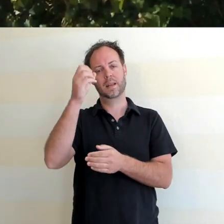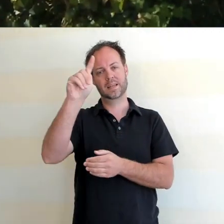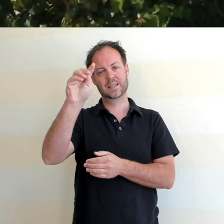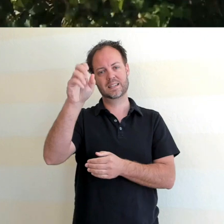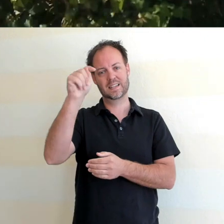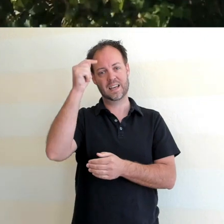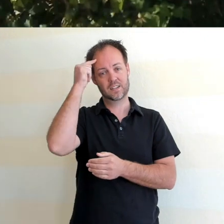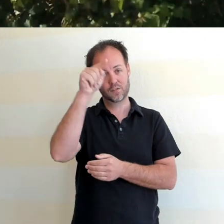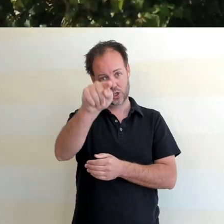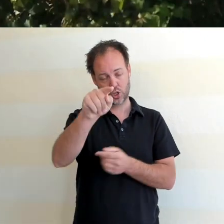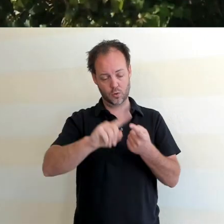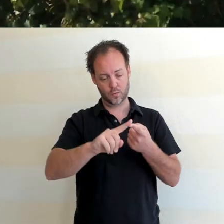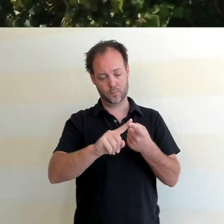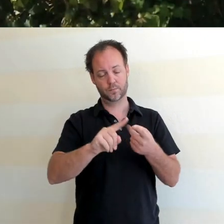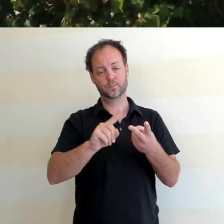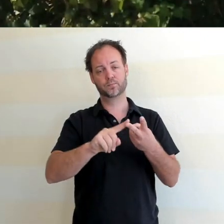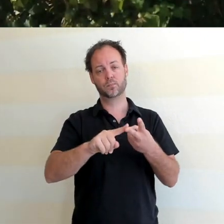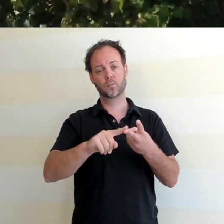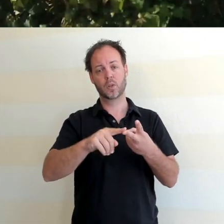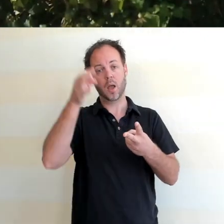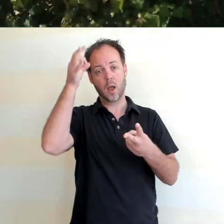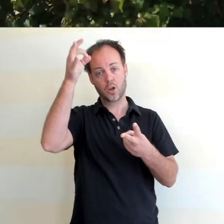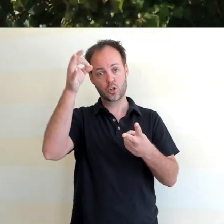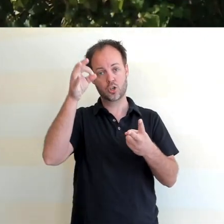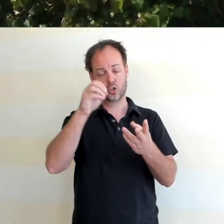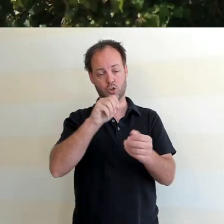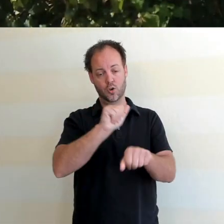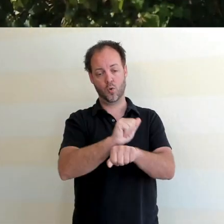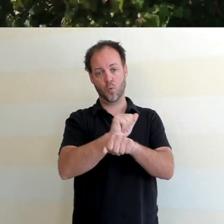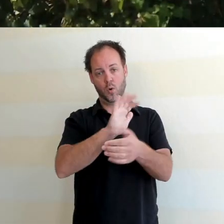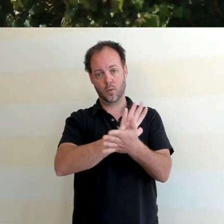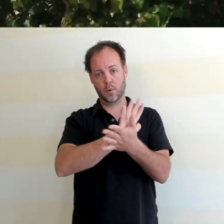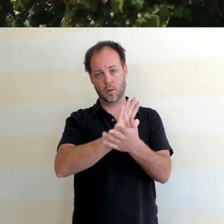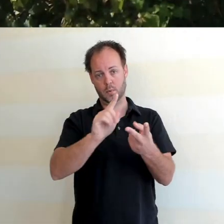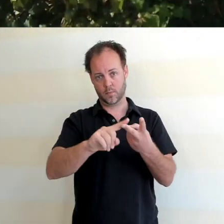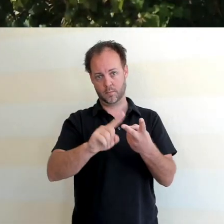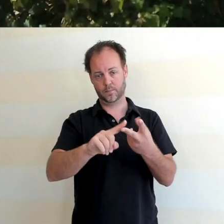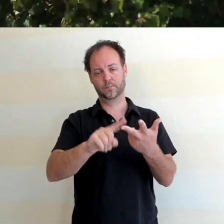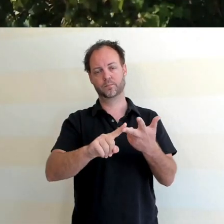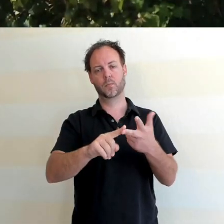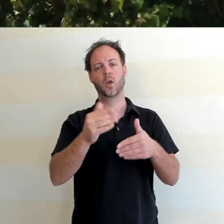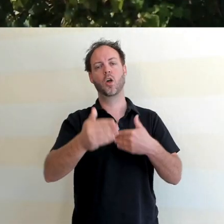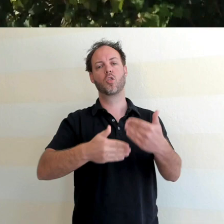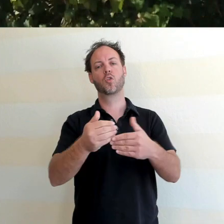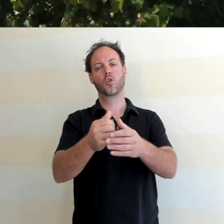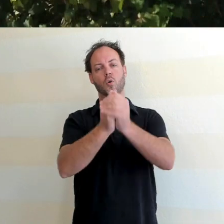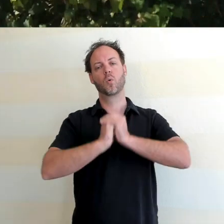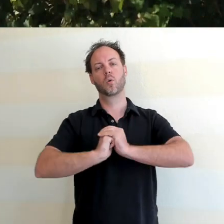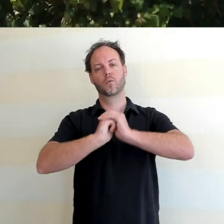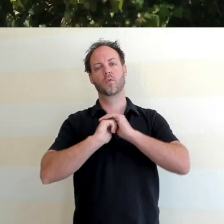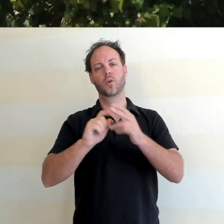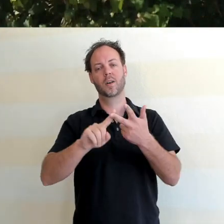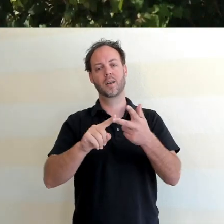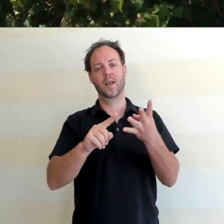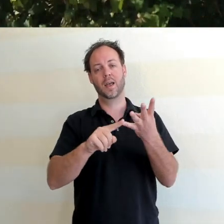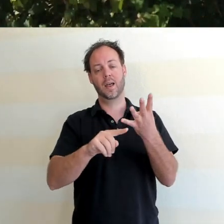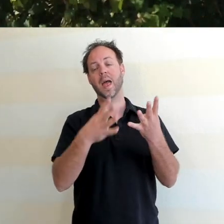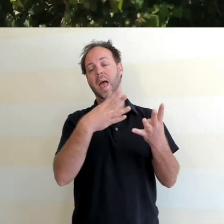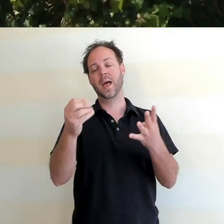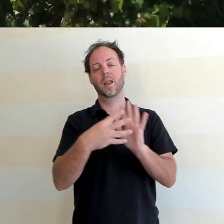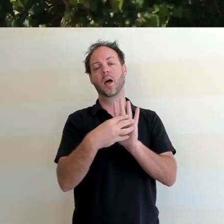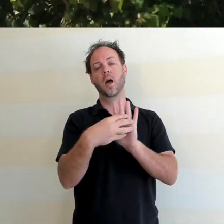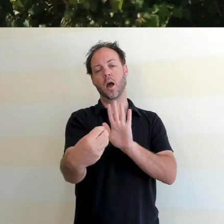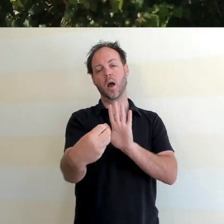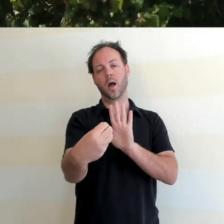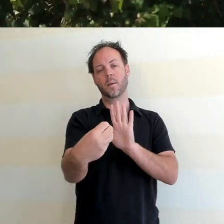you. A sermon worksheet is there. The order of worship is also there, along with a hard copy